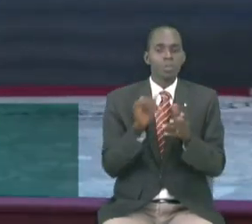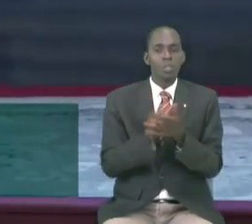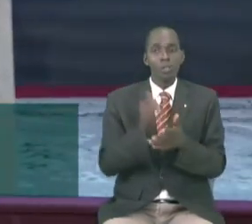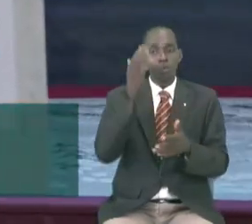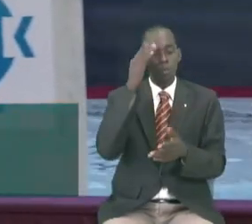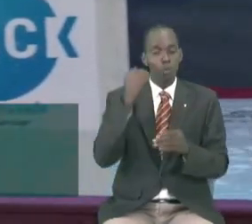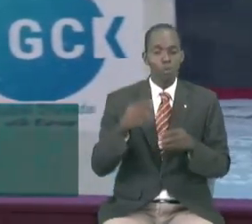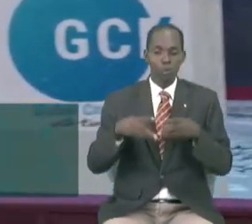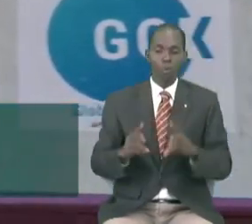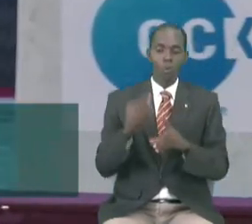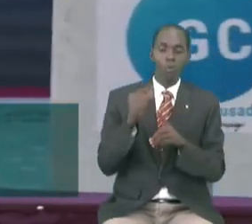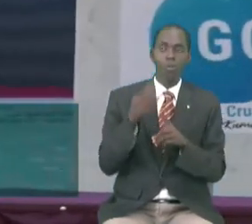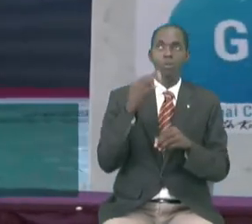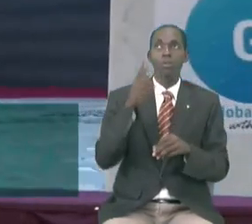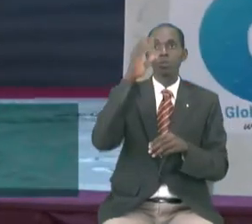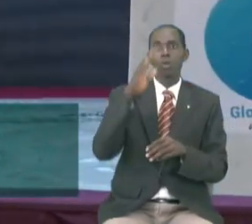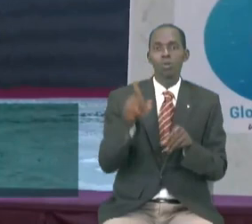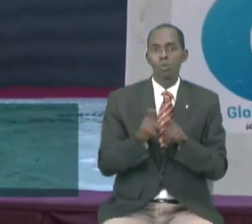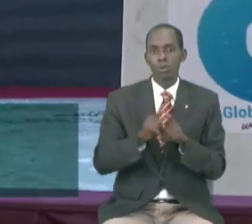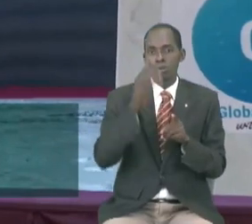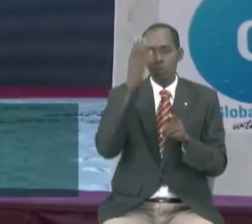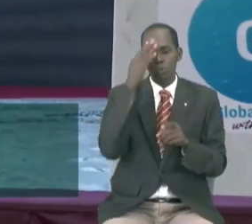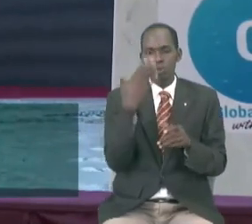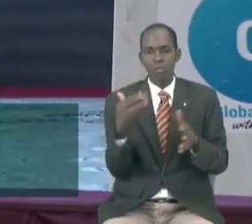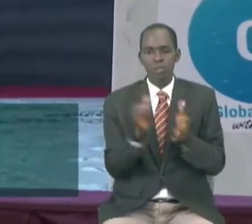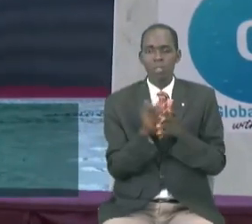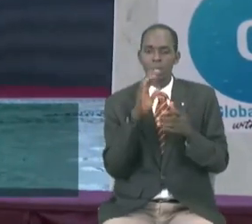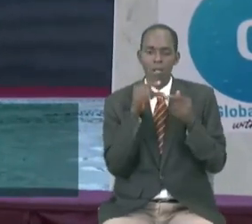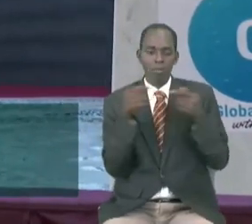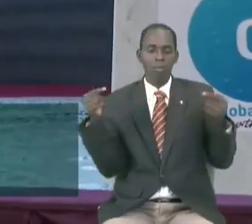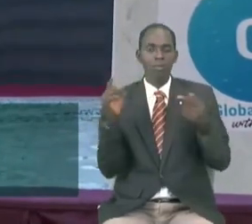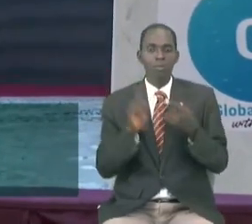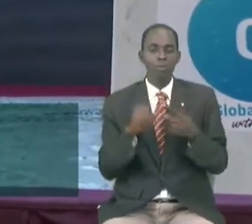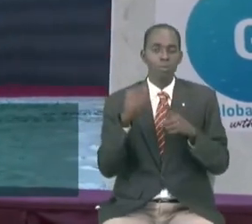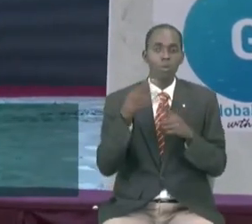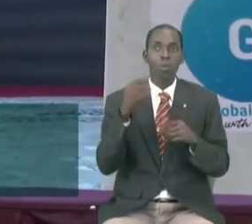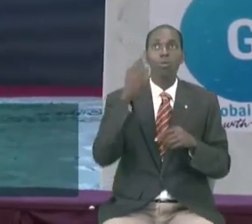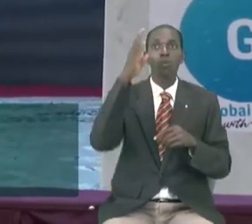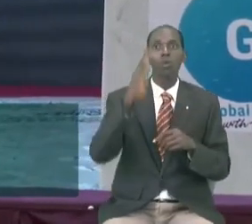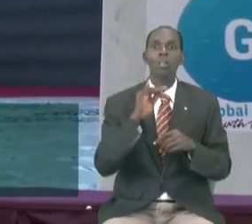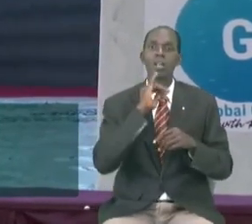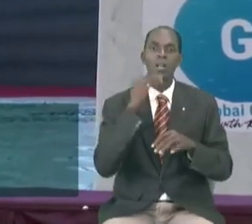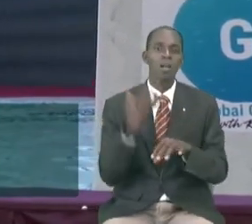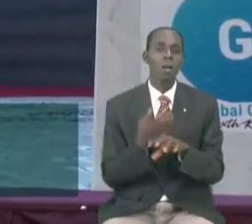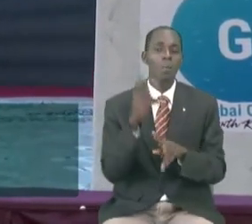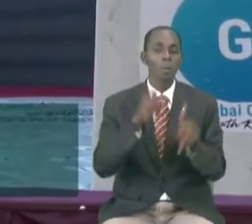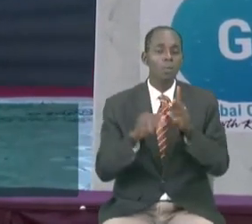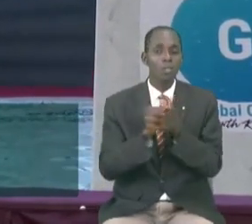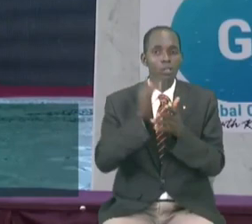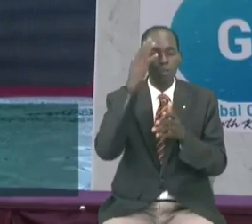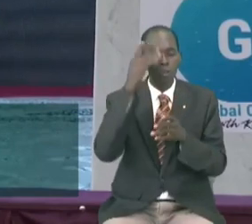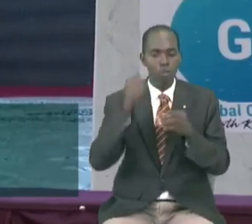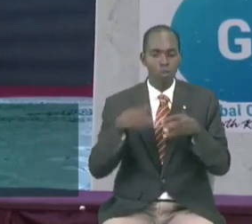the will of God, the calling of God, and the anointing of God upon their lives, and because of the fear of man,